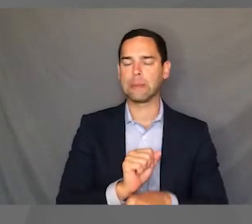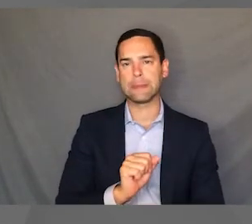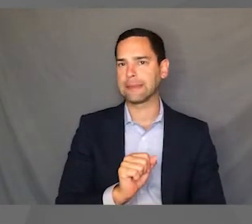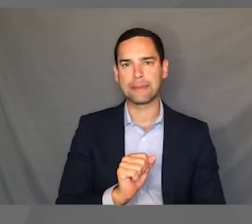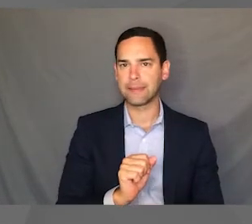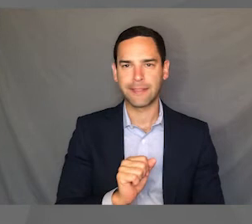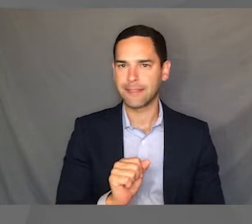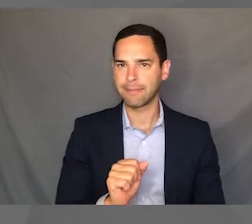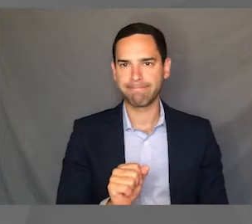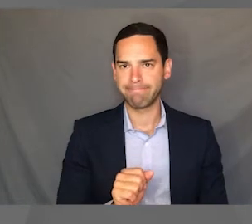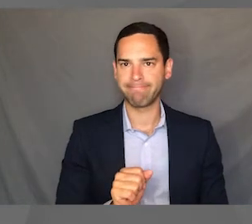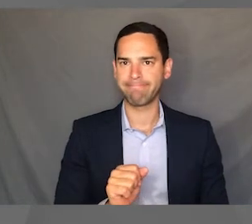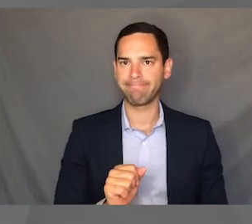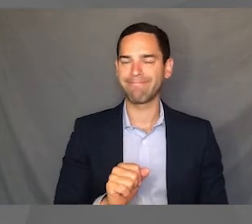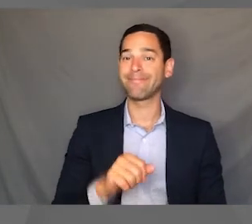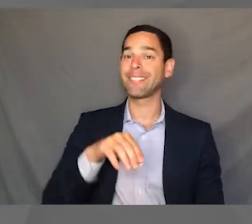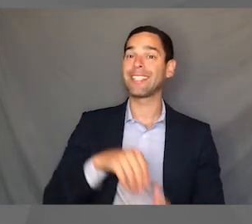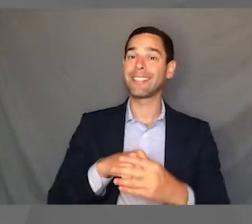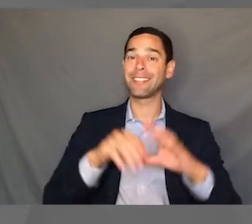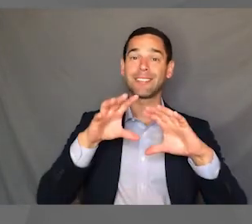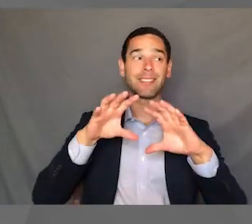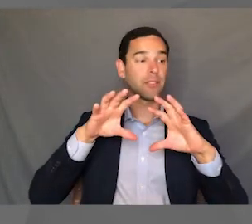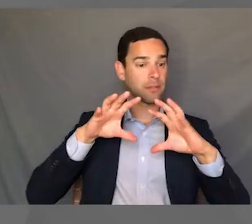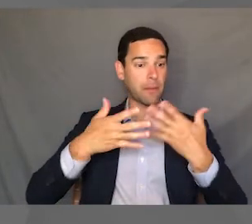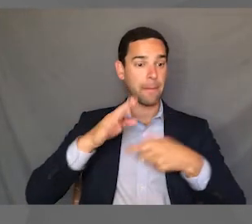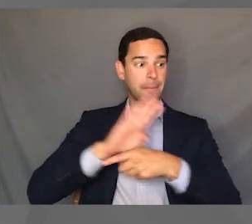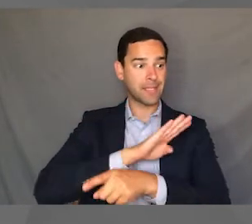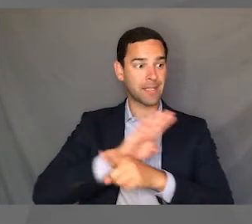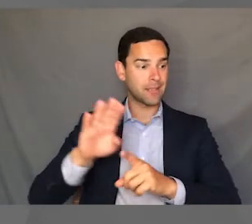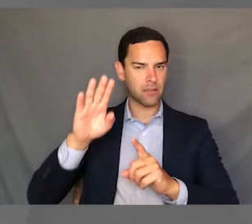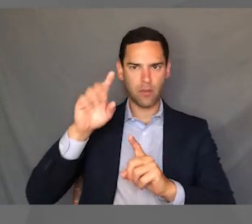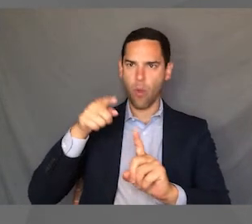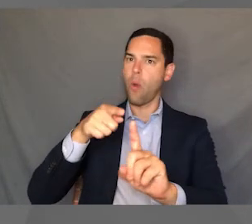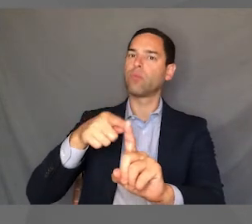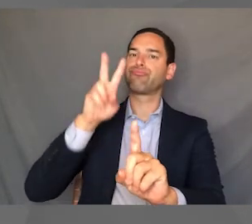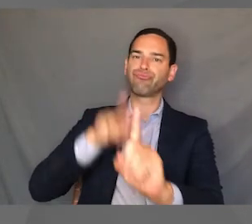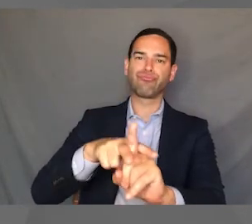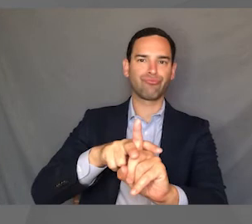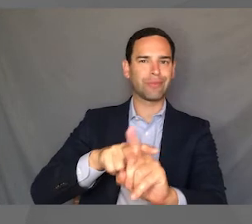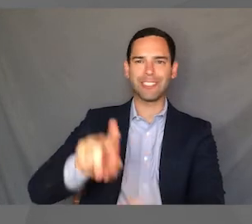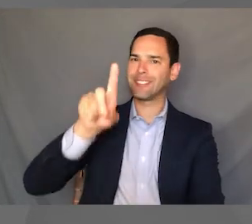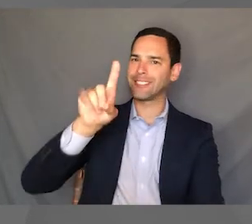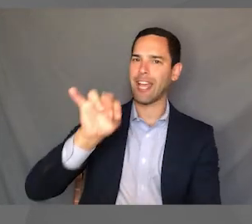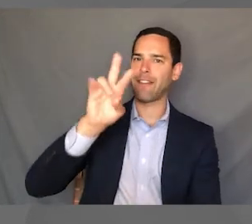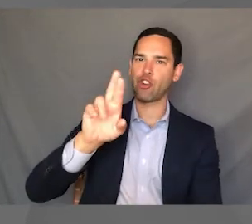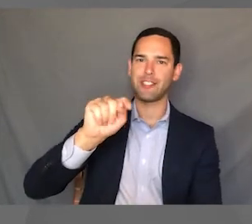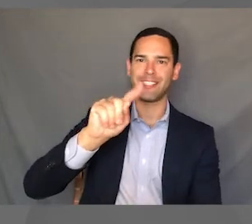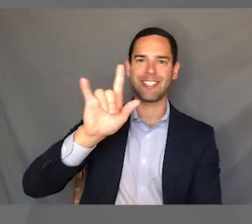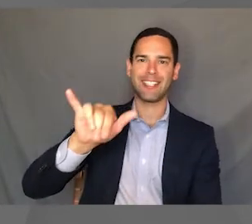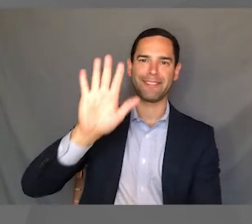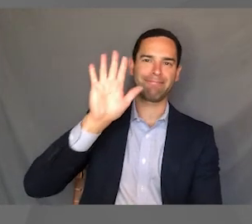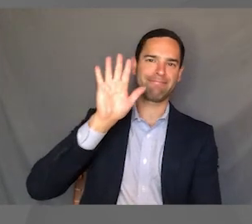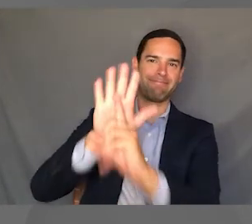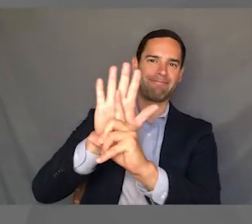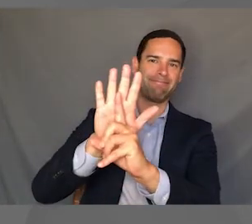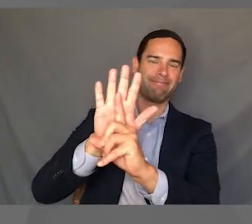organization that diversity falls underneath the umbrella of the person who have to have diversity in their job title potentially and no one